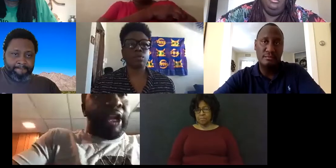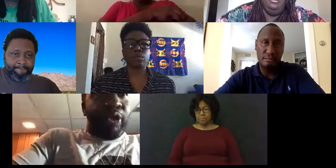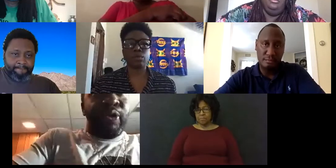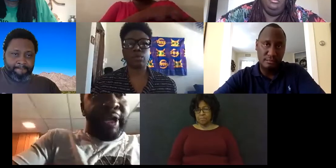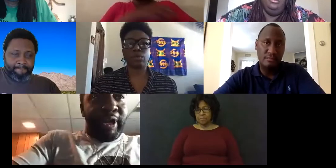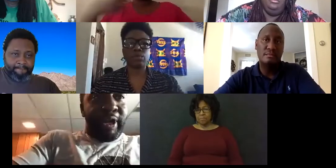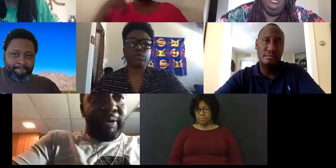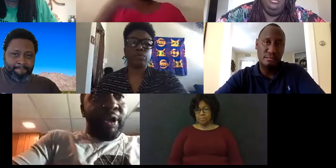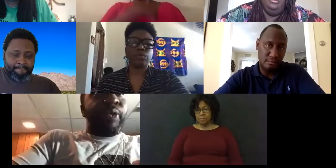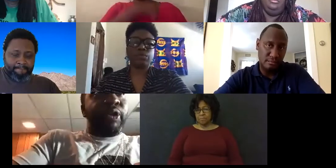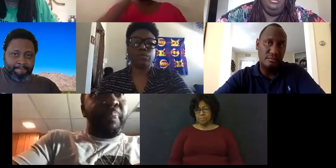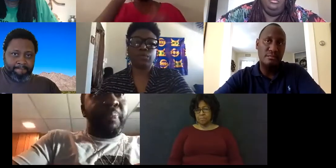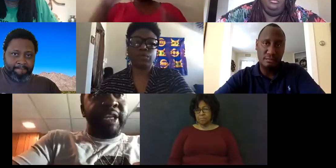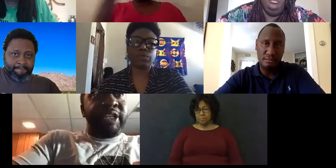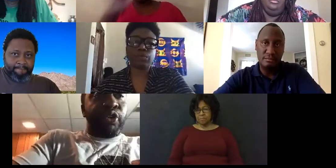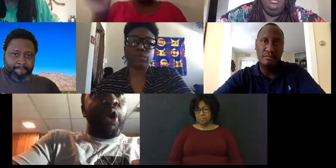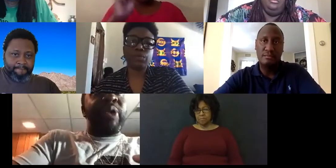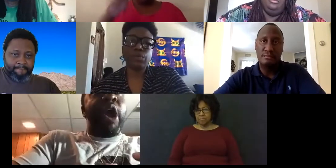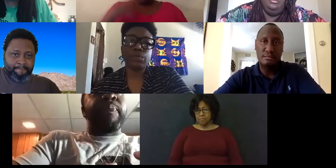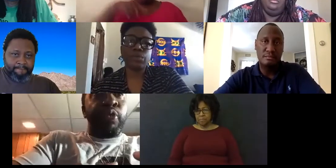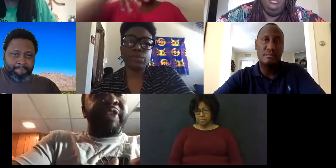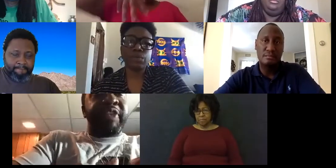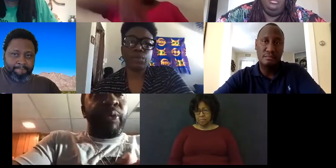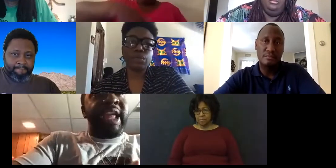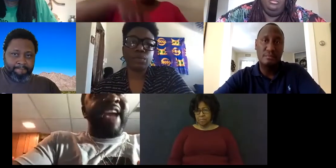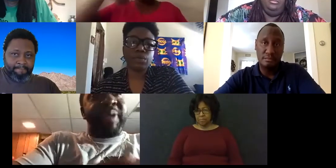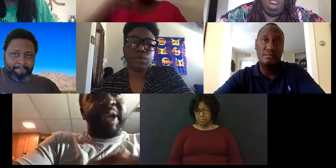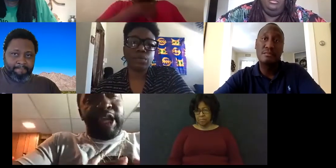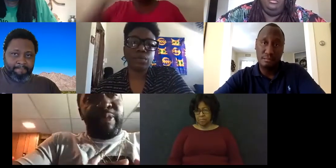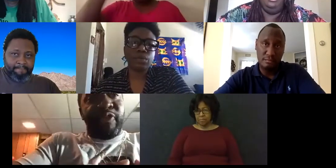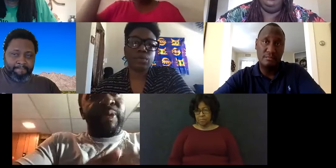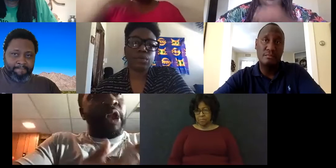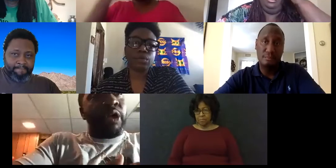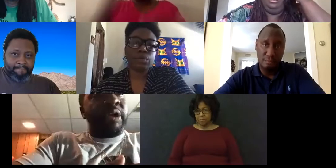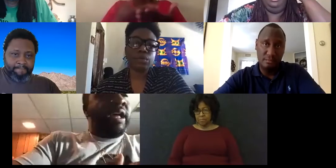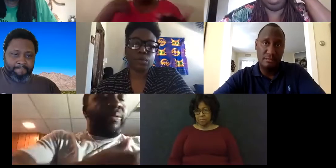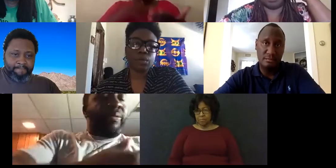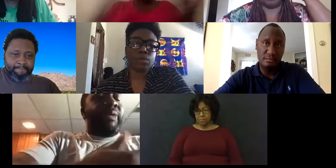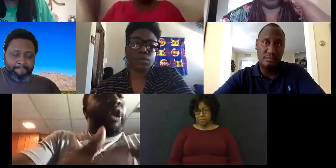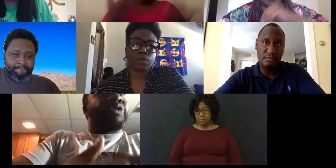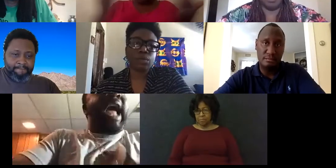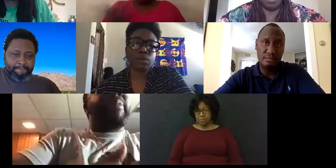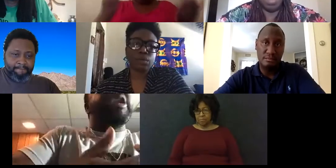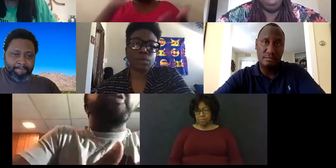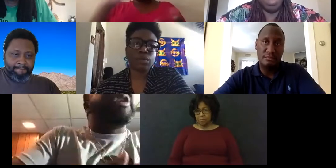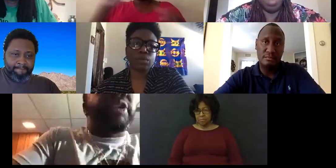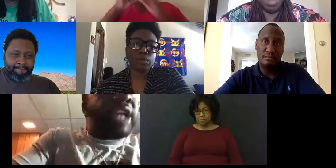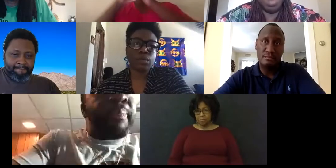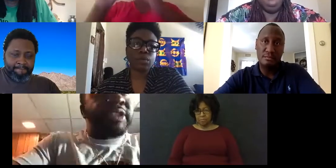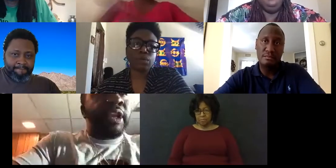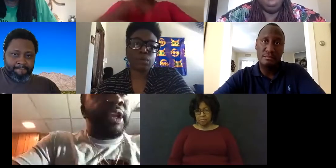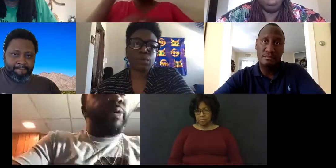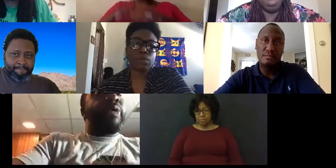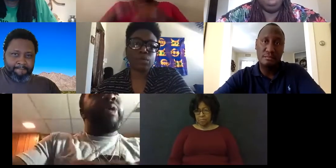not going anywhere. We're going to be strong. We are proof that we have been here before with a long time, and nothing's going to stop